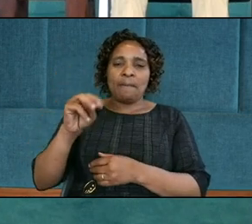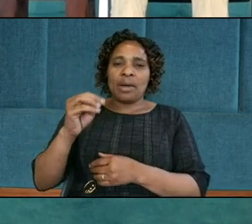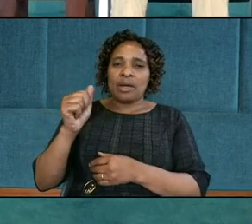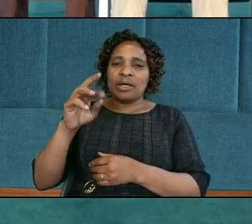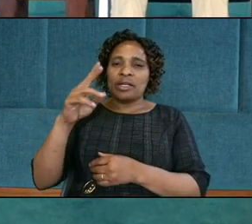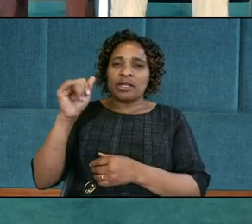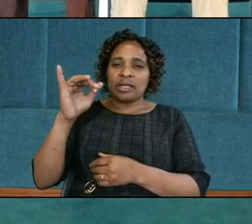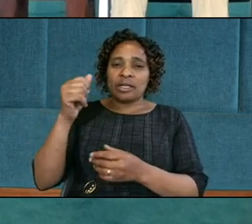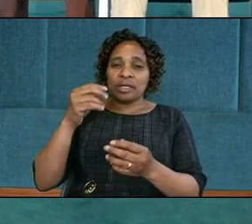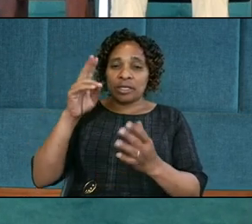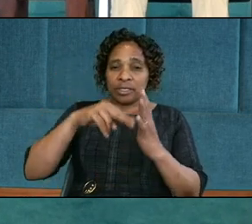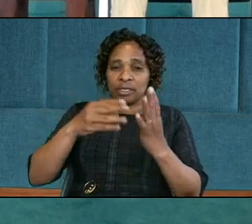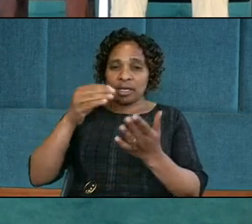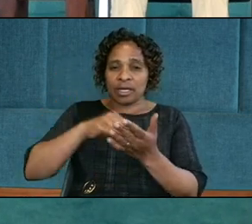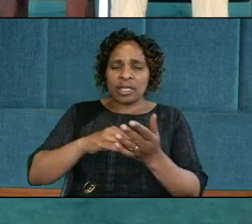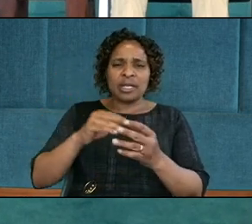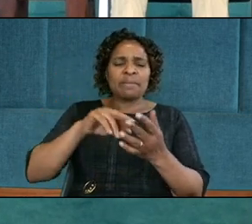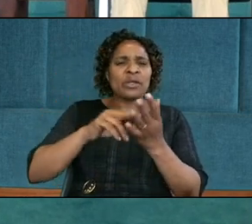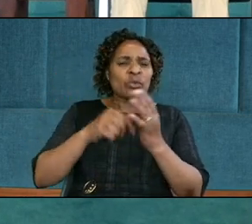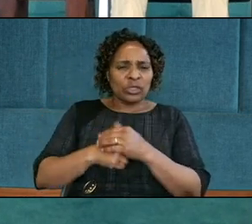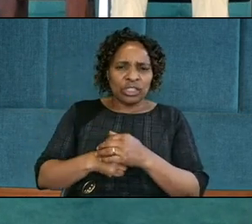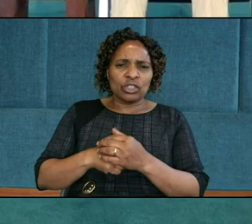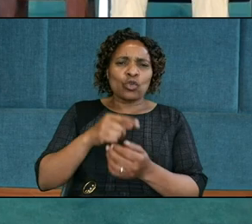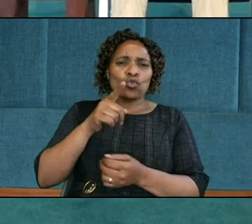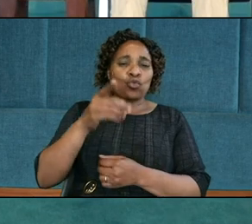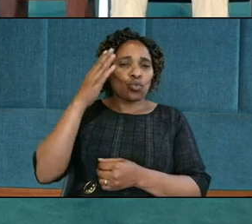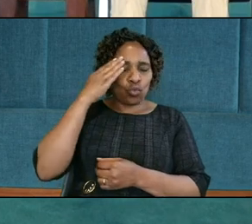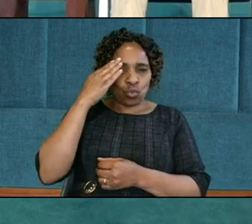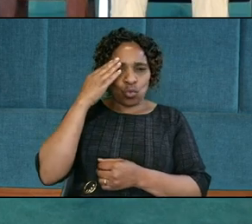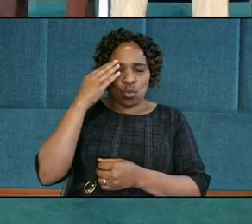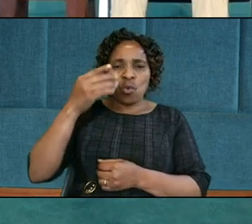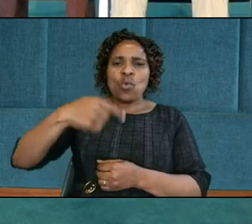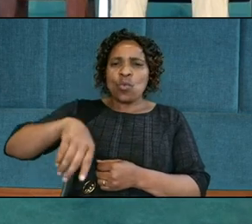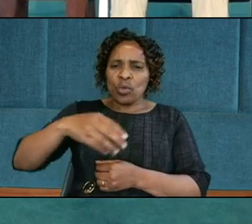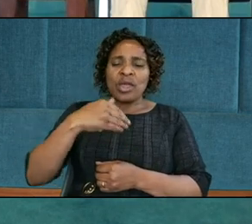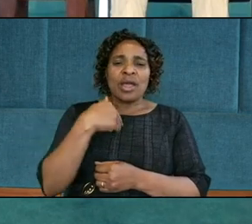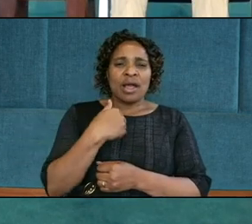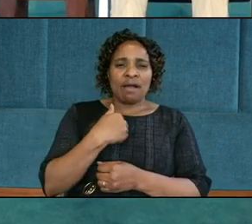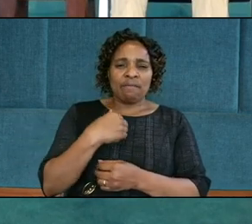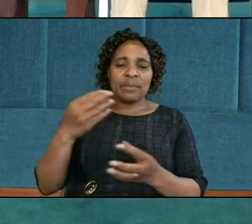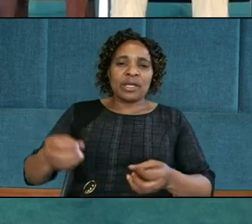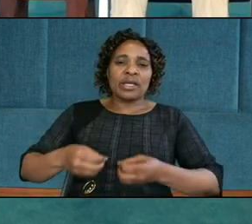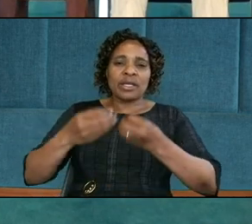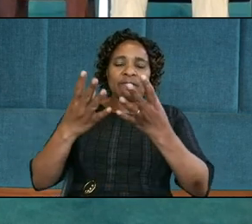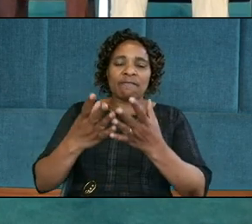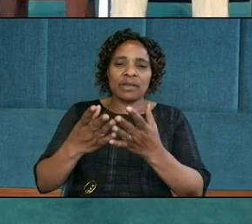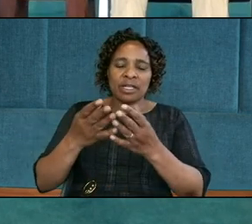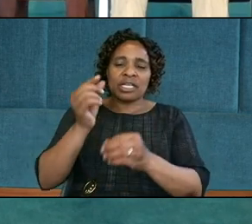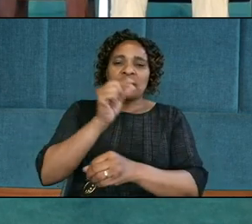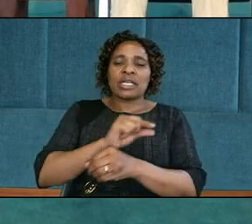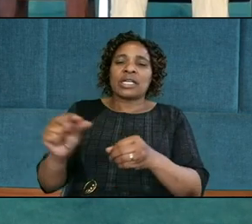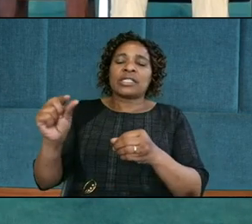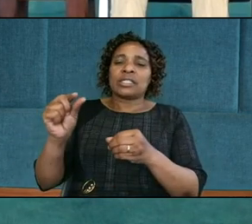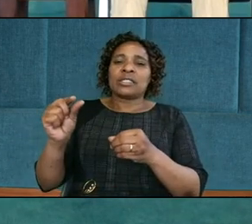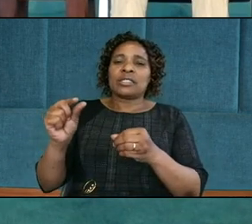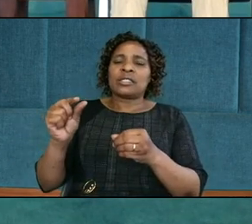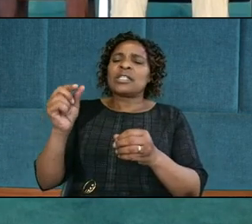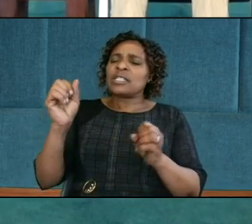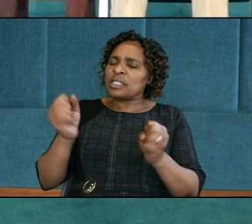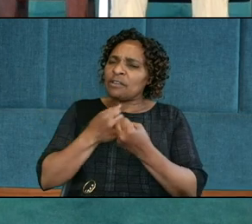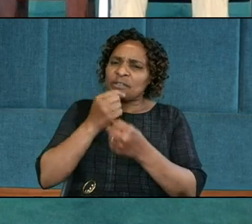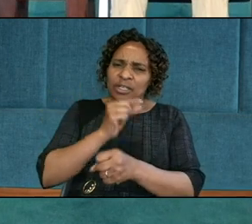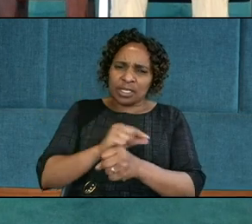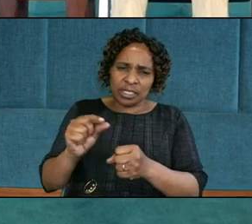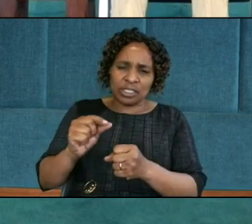again. And essentially what it means is that, you know, we have been given grace. We have been saved by grace. God